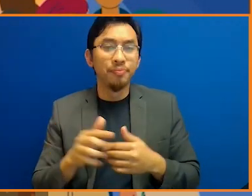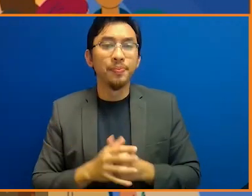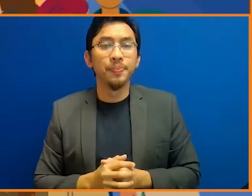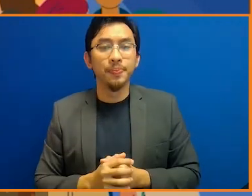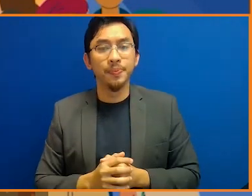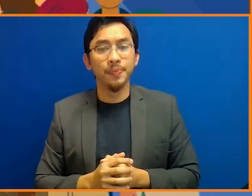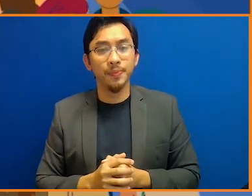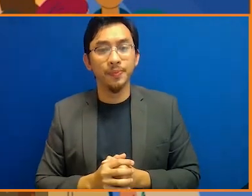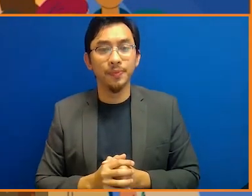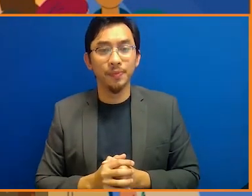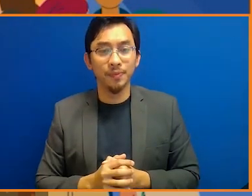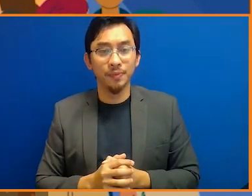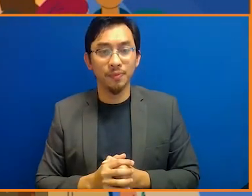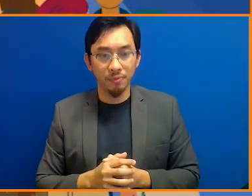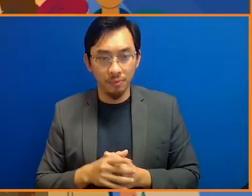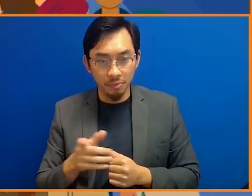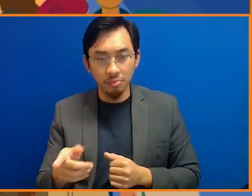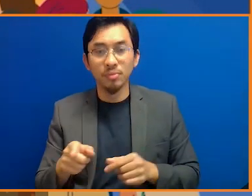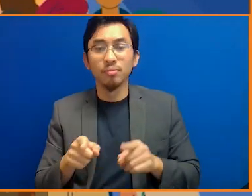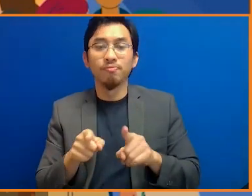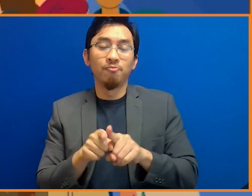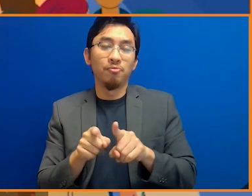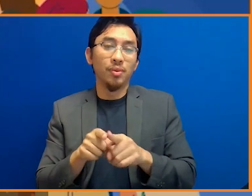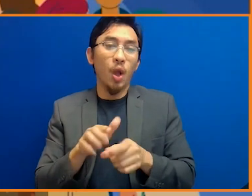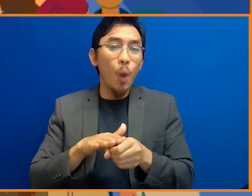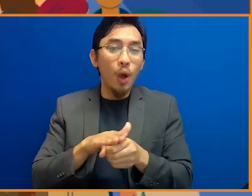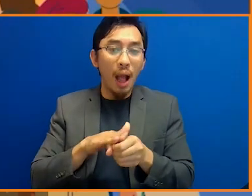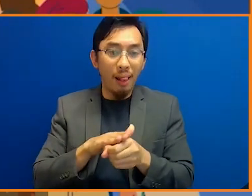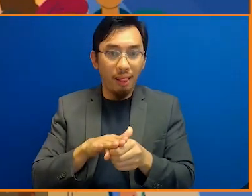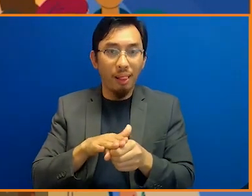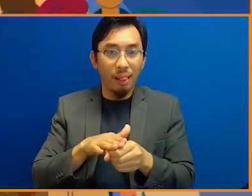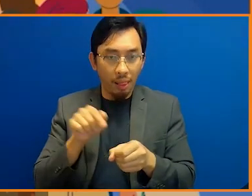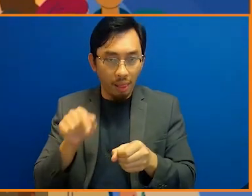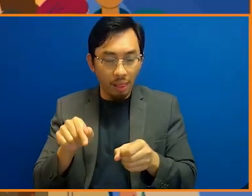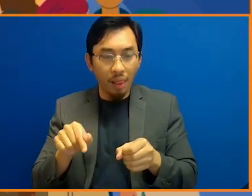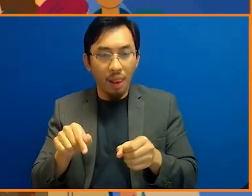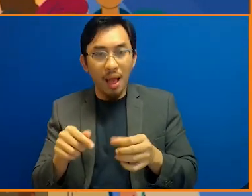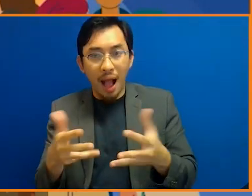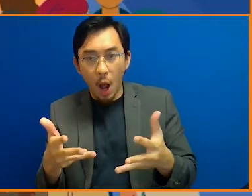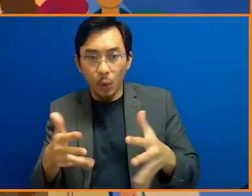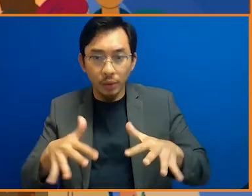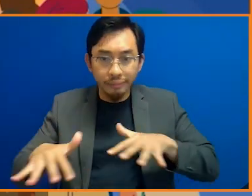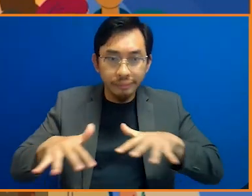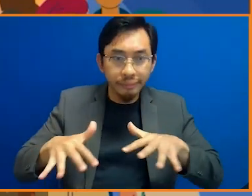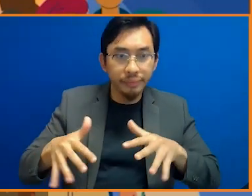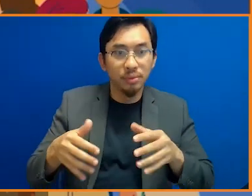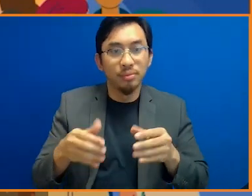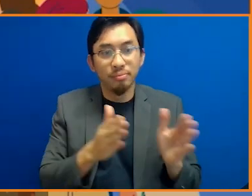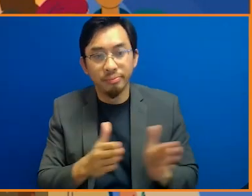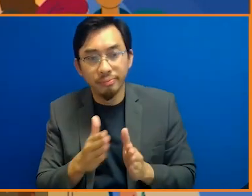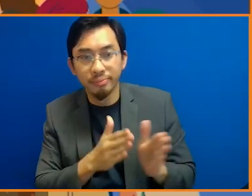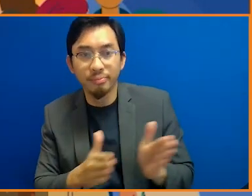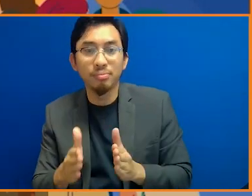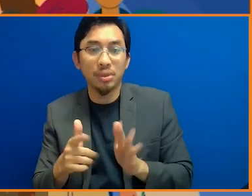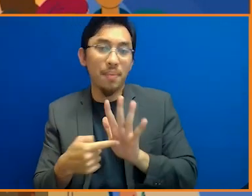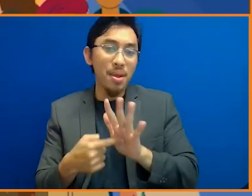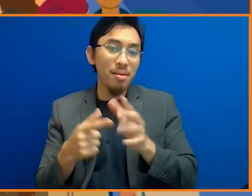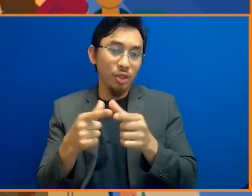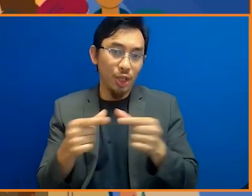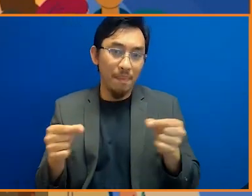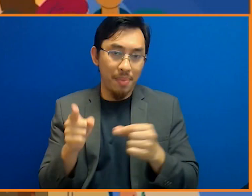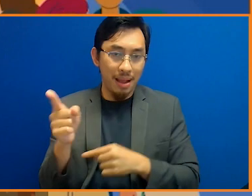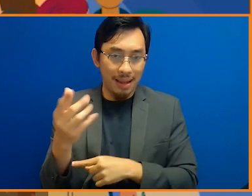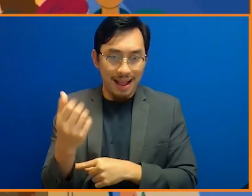bathymetry data this size. And for local simulation, for example, in Japan, we have